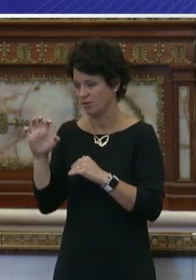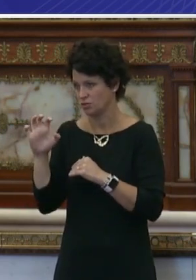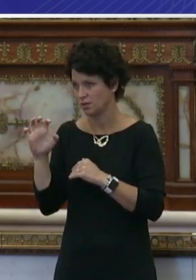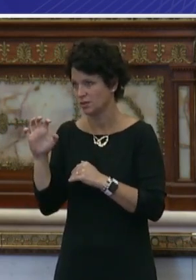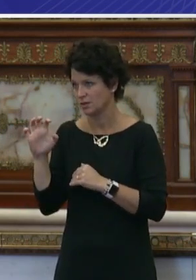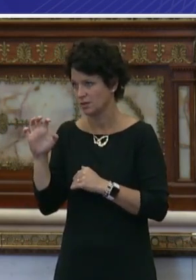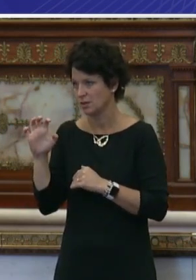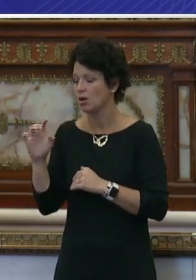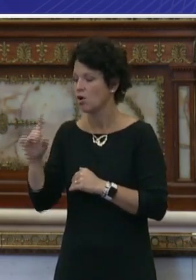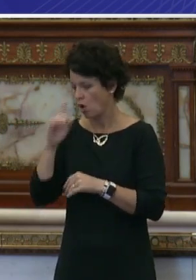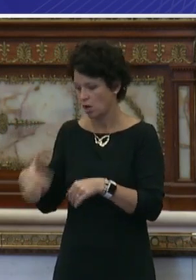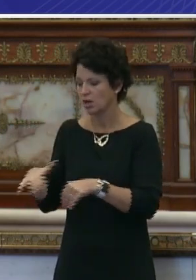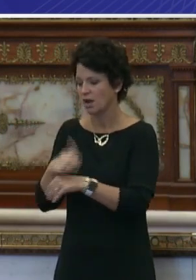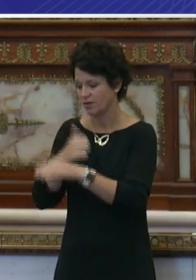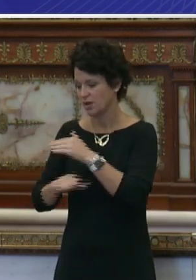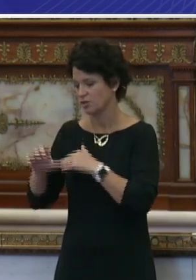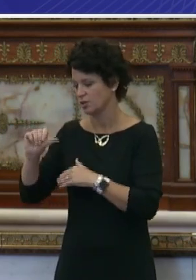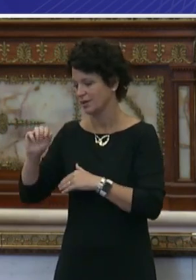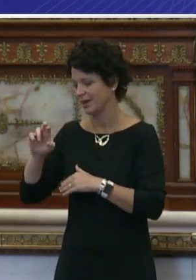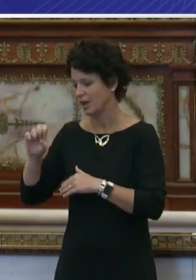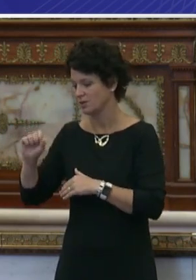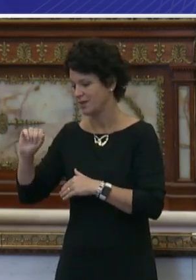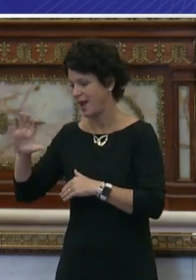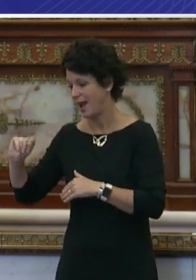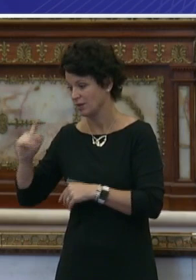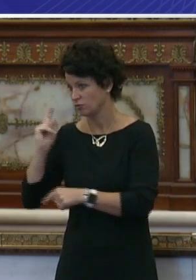employees are covered by the CARES Act, correct?